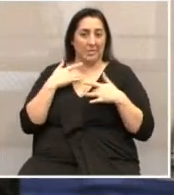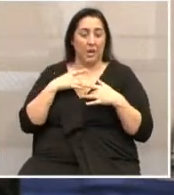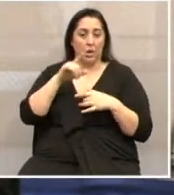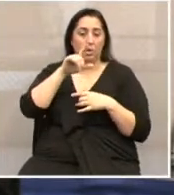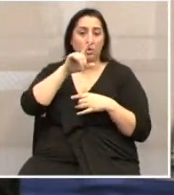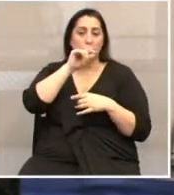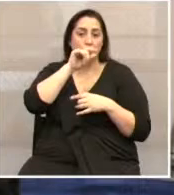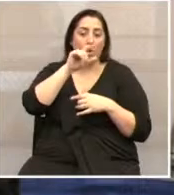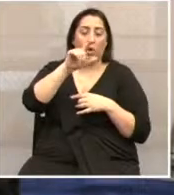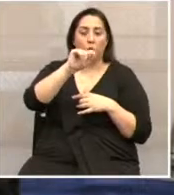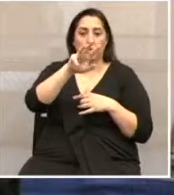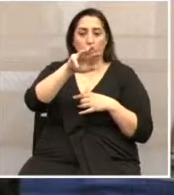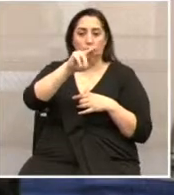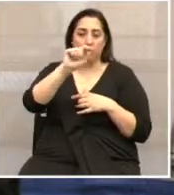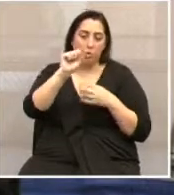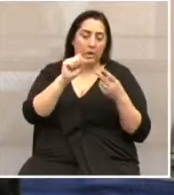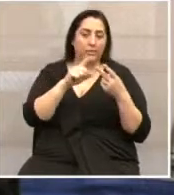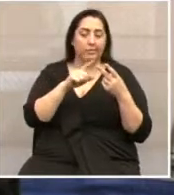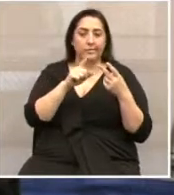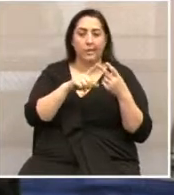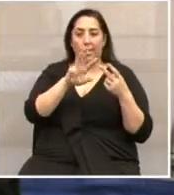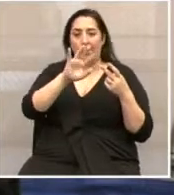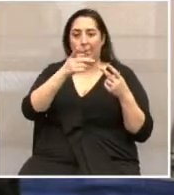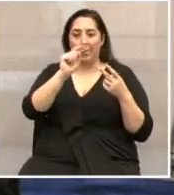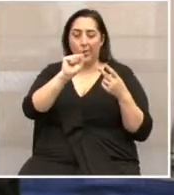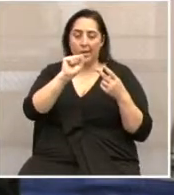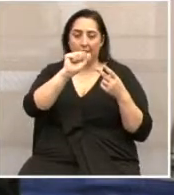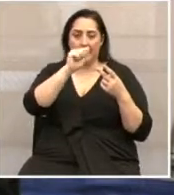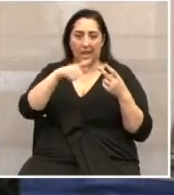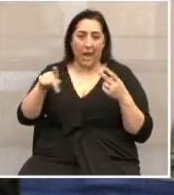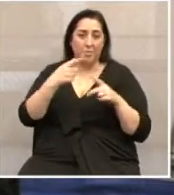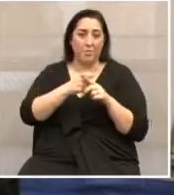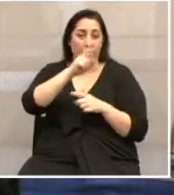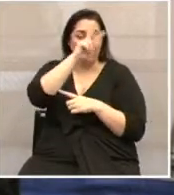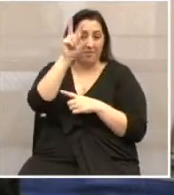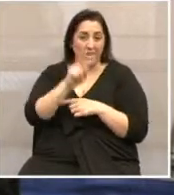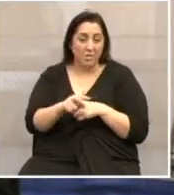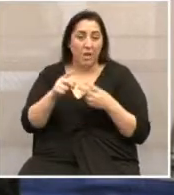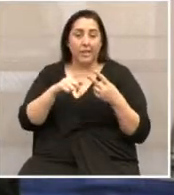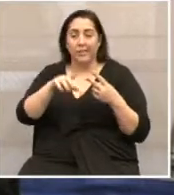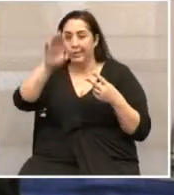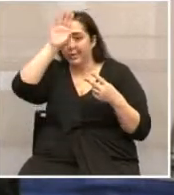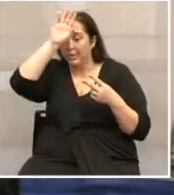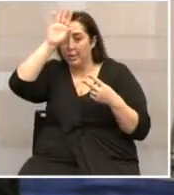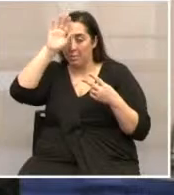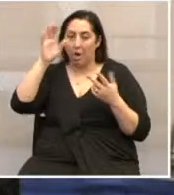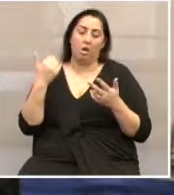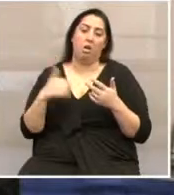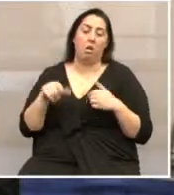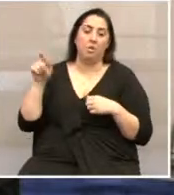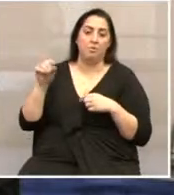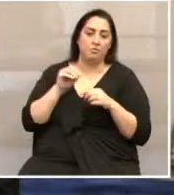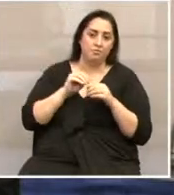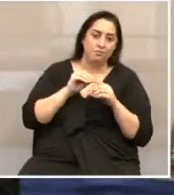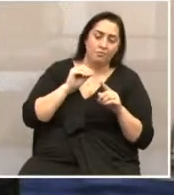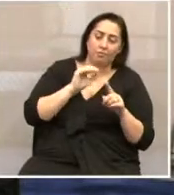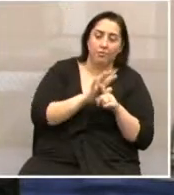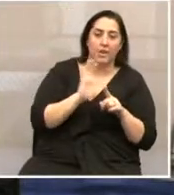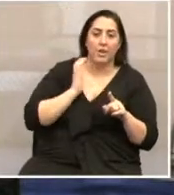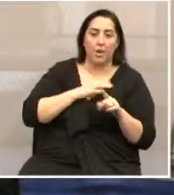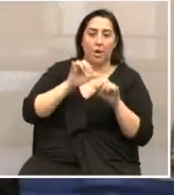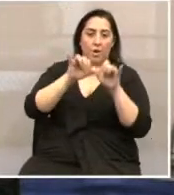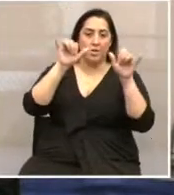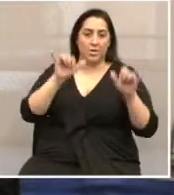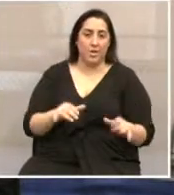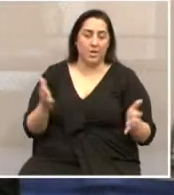from Venezuela, Cuba, and this is definitely affecting the systems here, social,